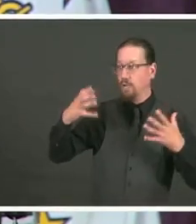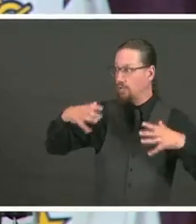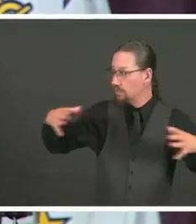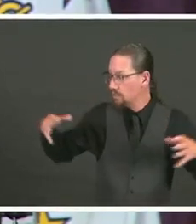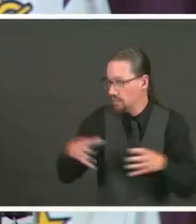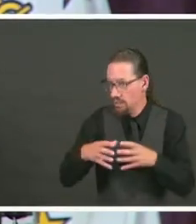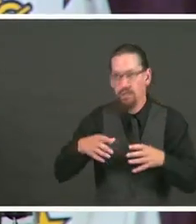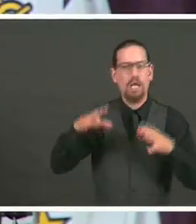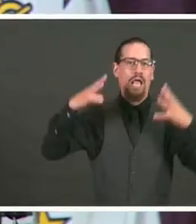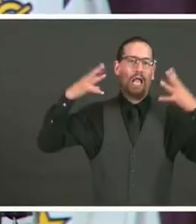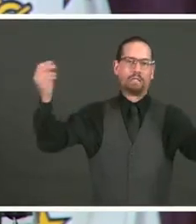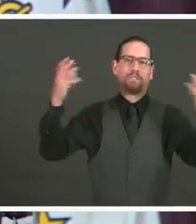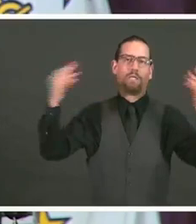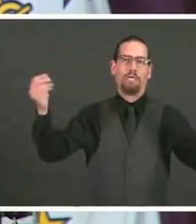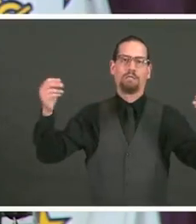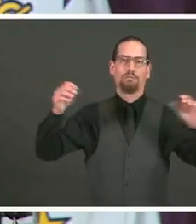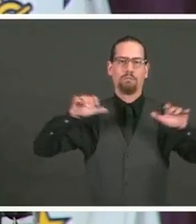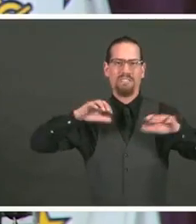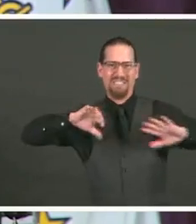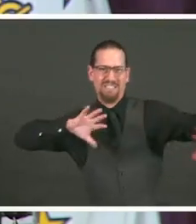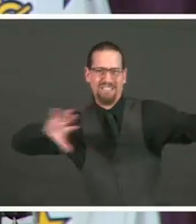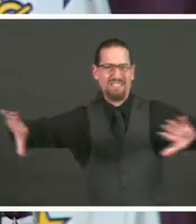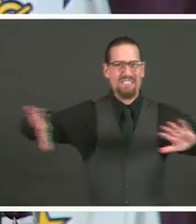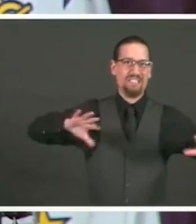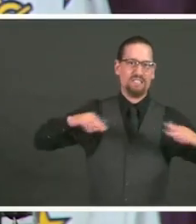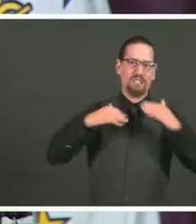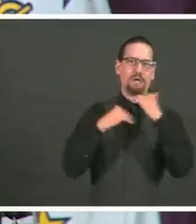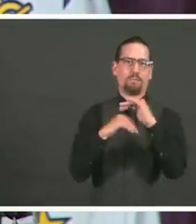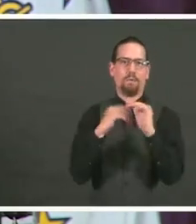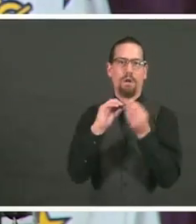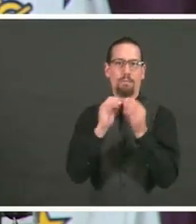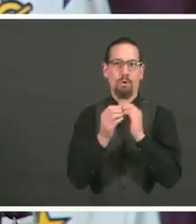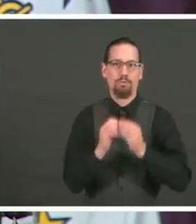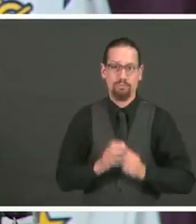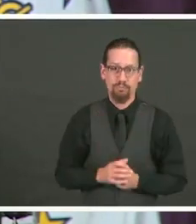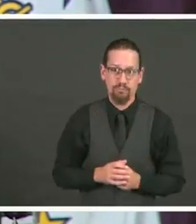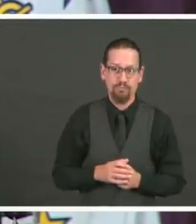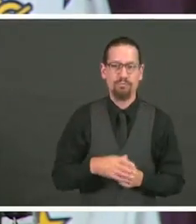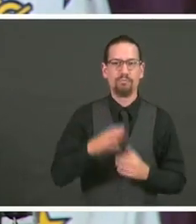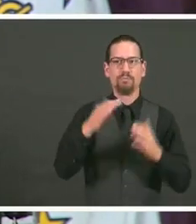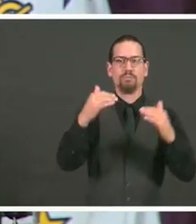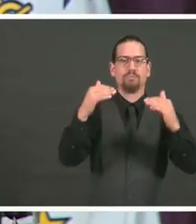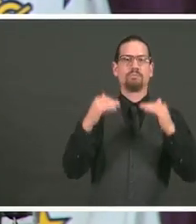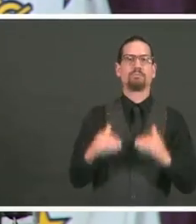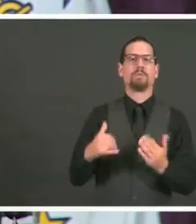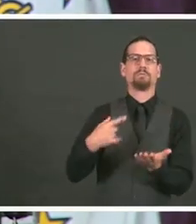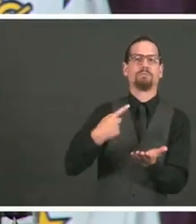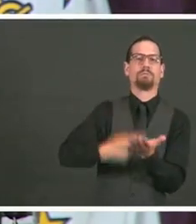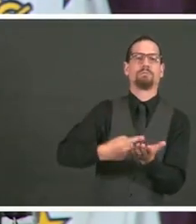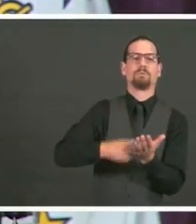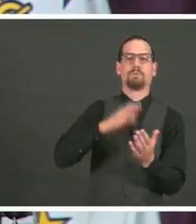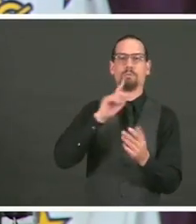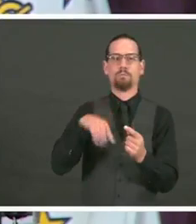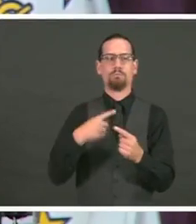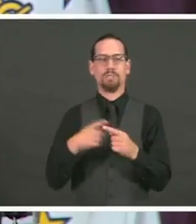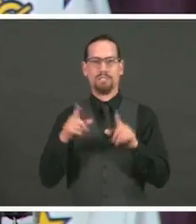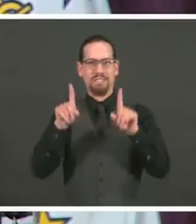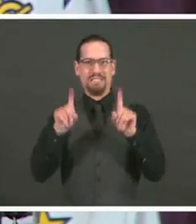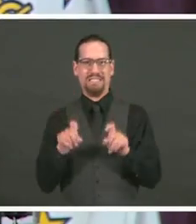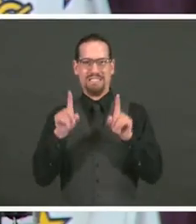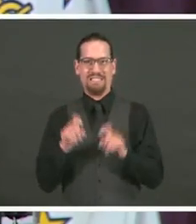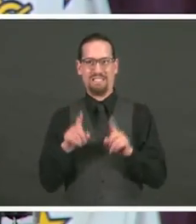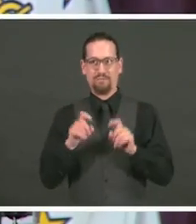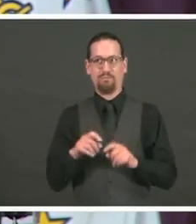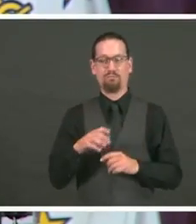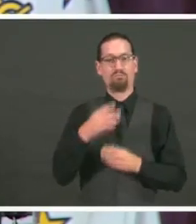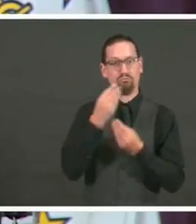Okay, I want to talk about testing, and in this regard, I have some good news. We, in addition to the